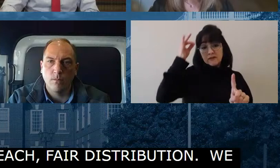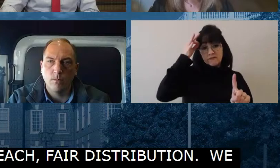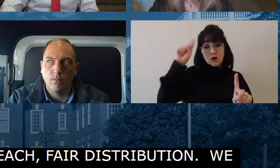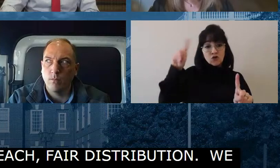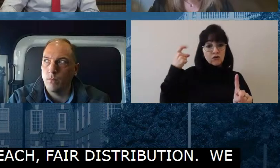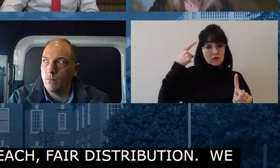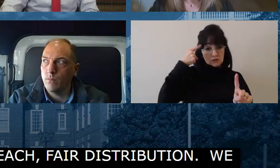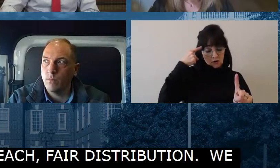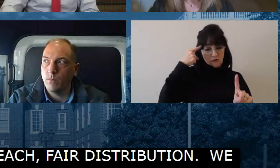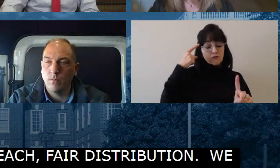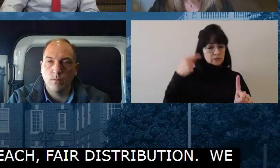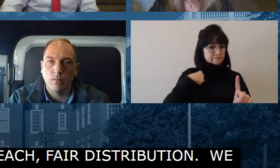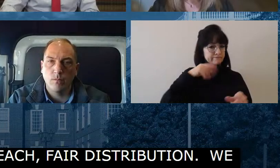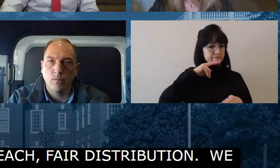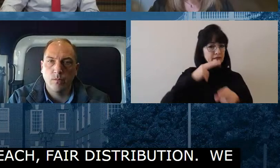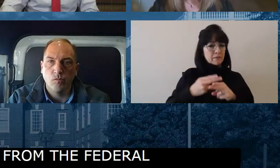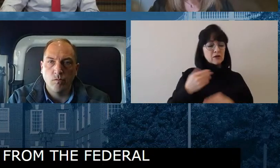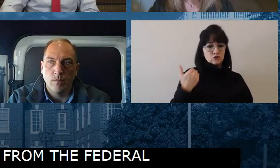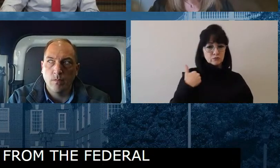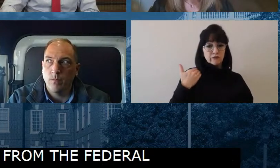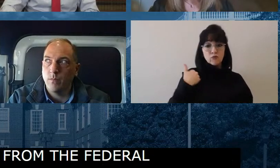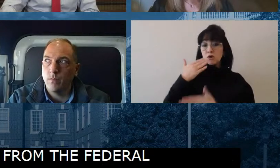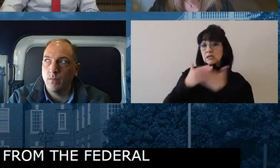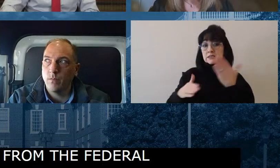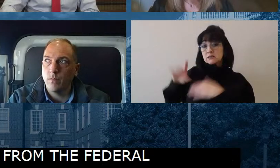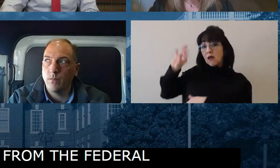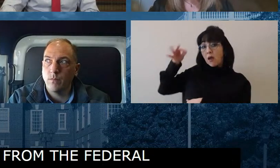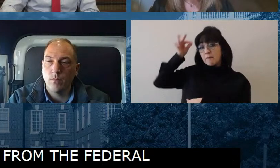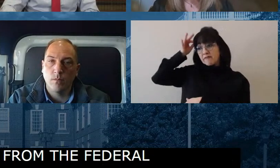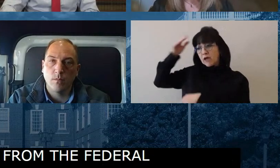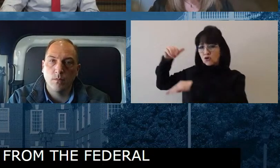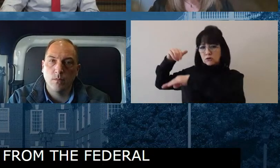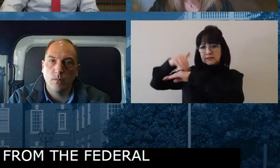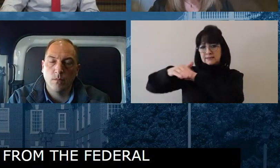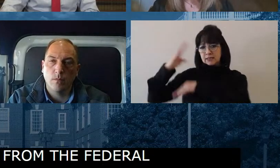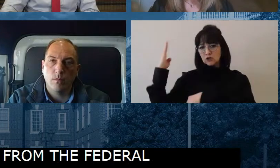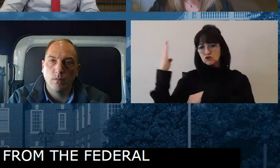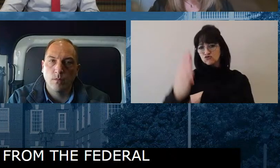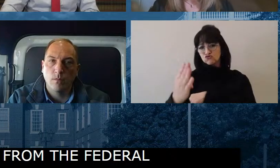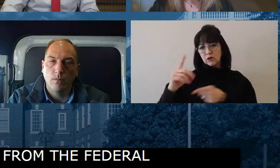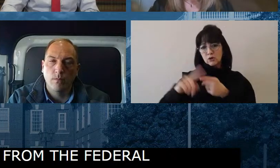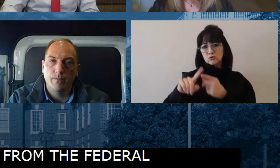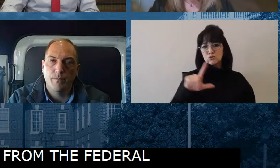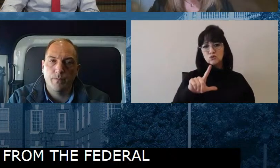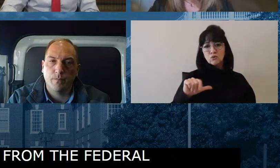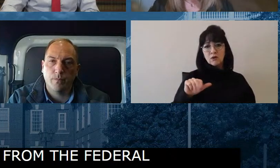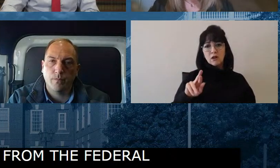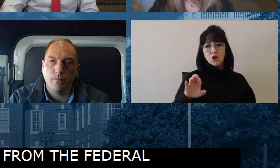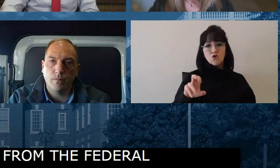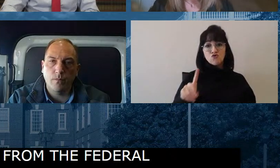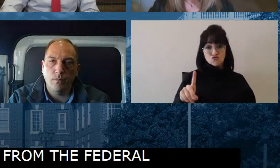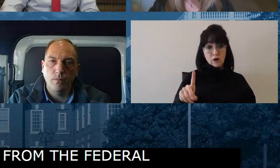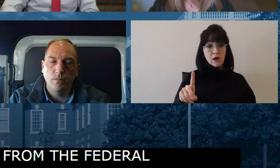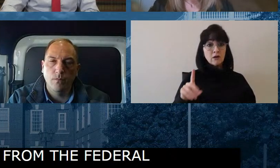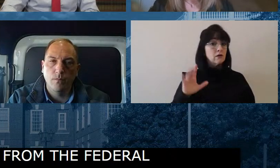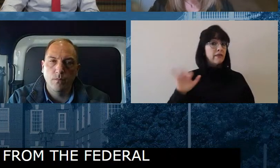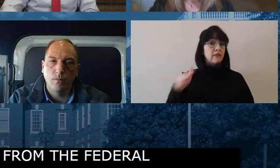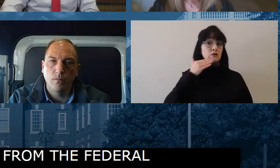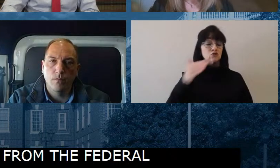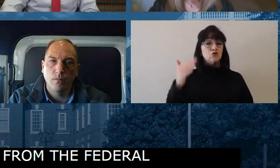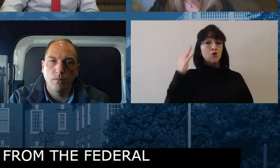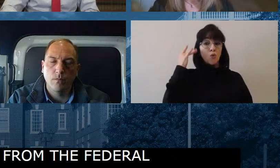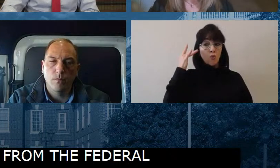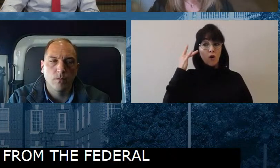directly to Lared in terms of the FQHCs, which enables us to provide additional